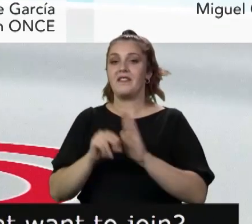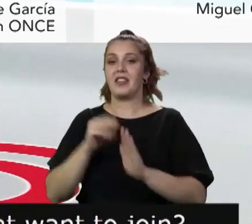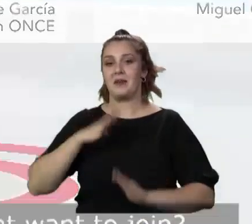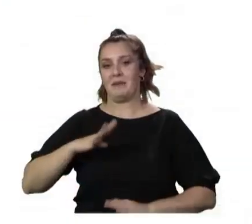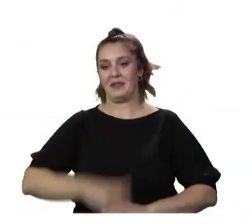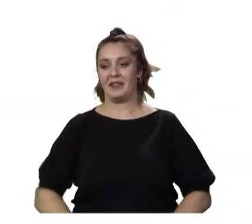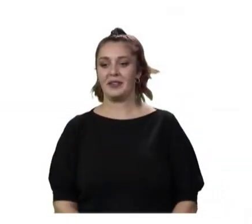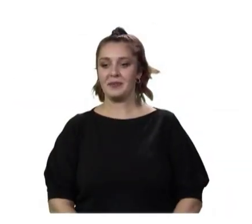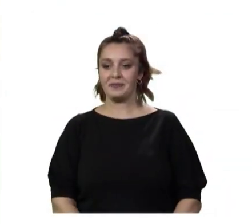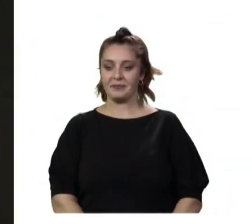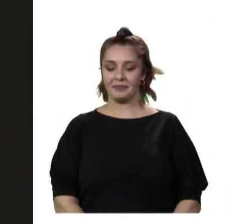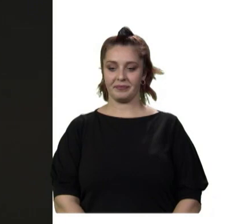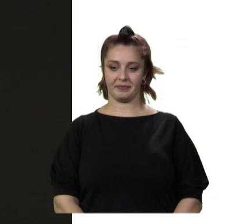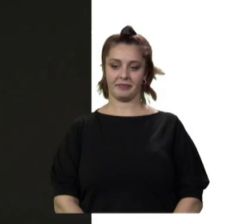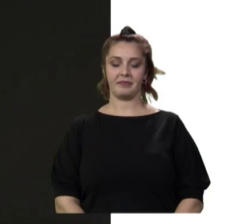Video, please.